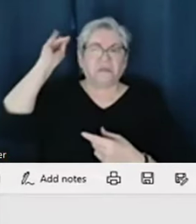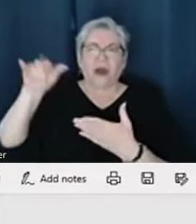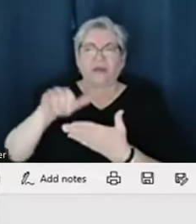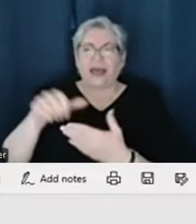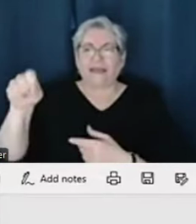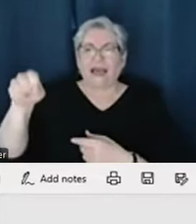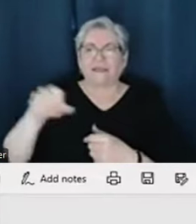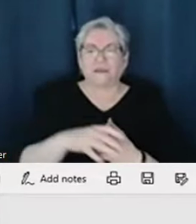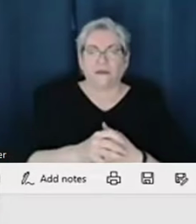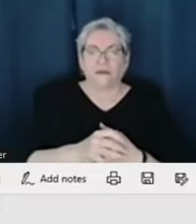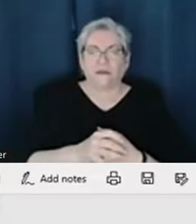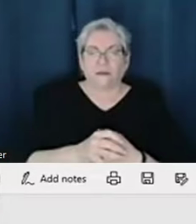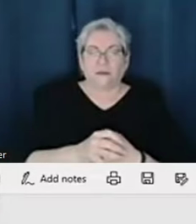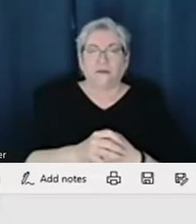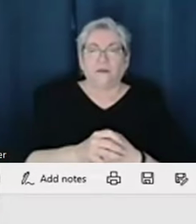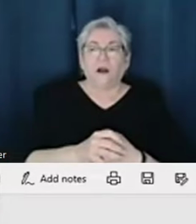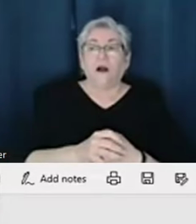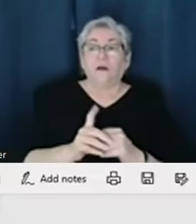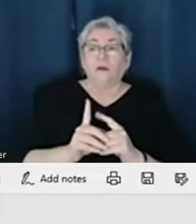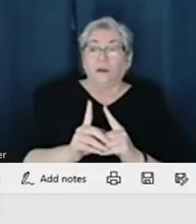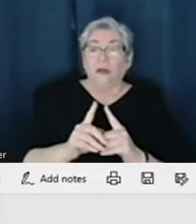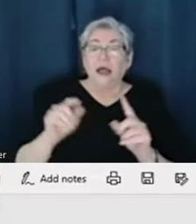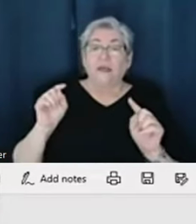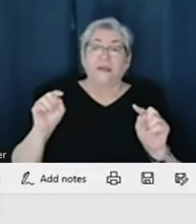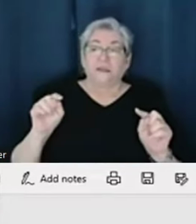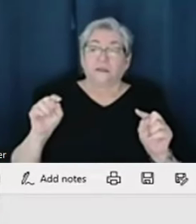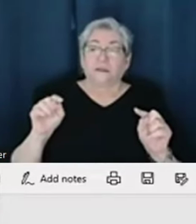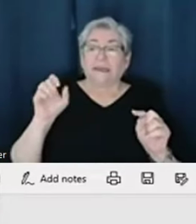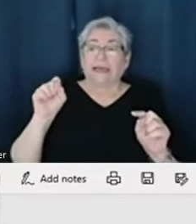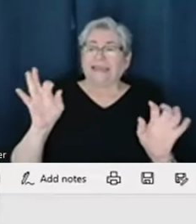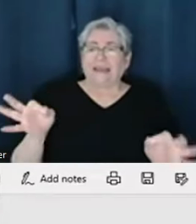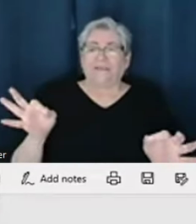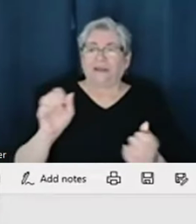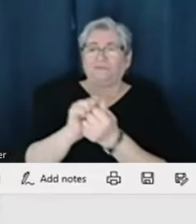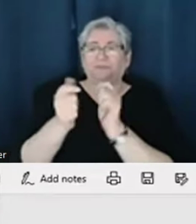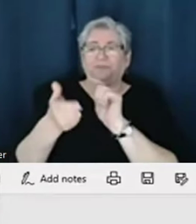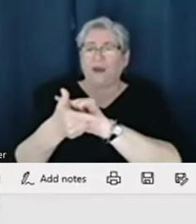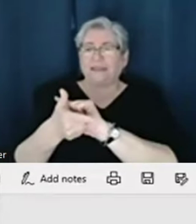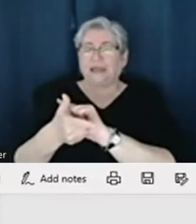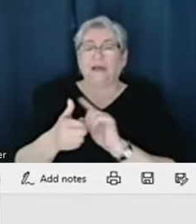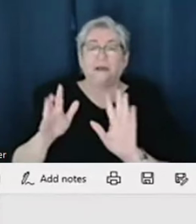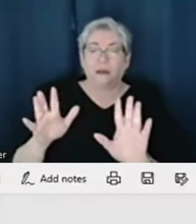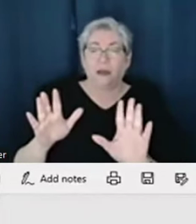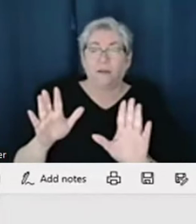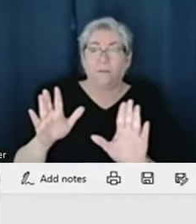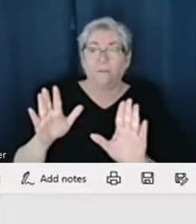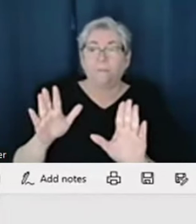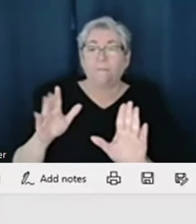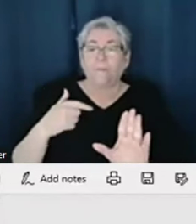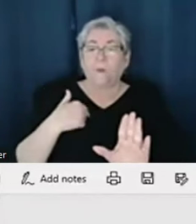Yeah, I think that this could definitely be translated. We know that this tool